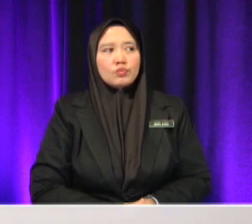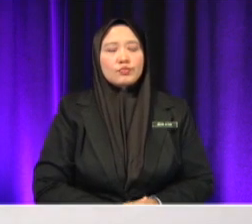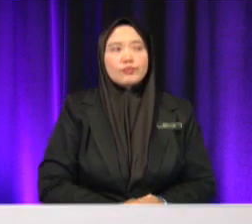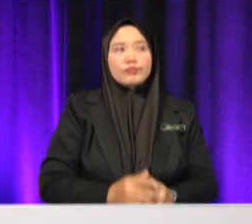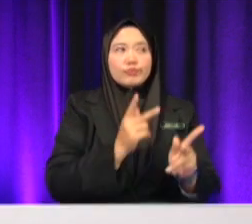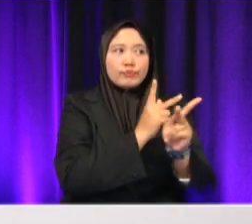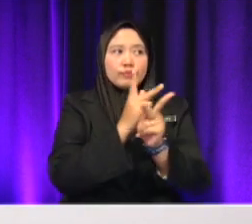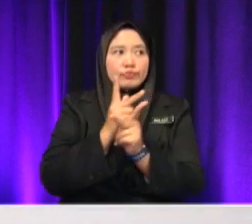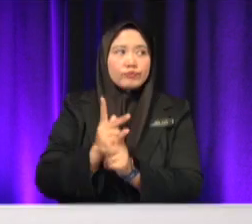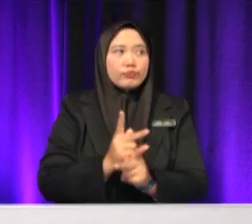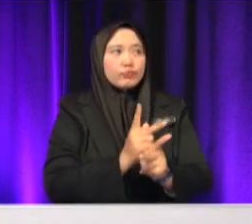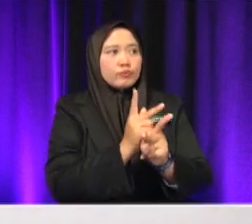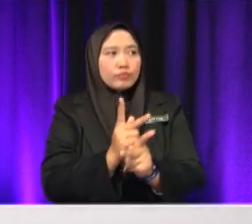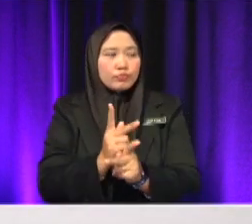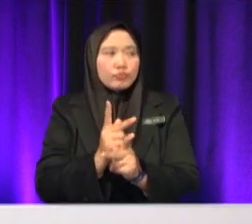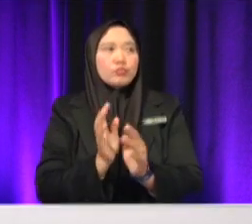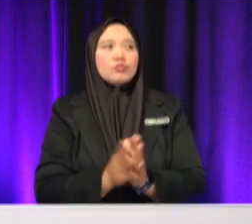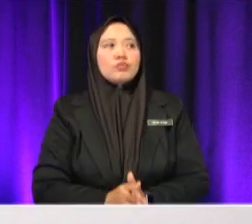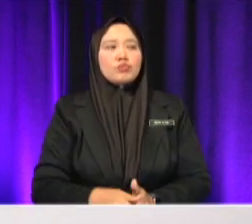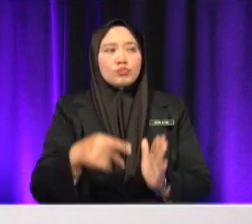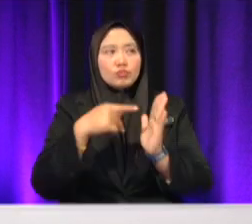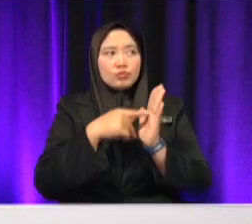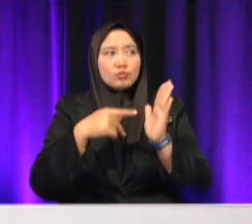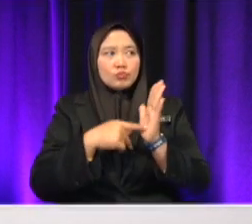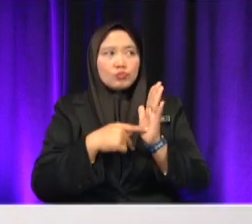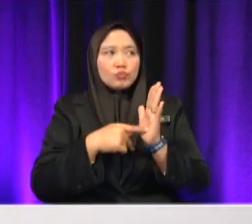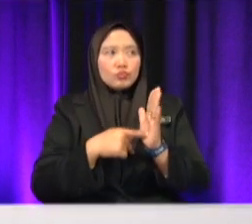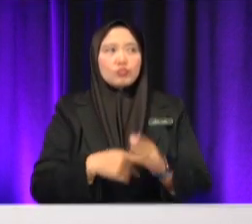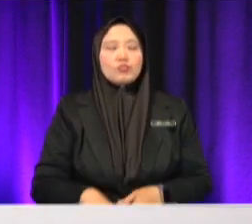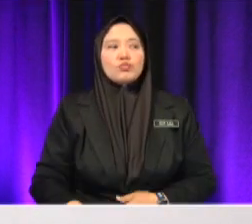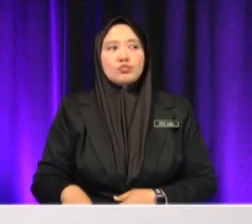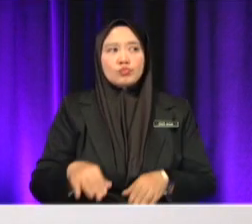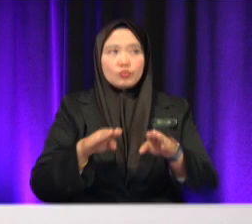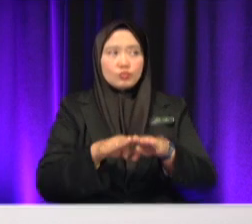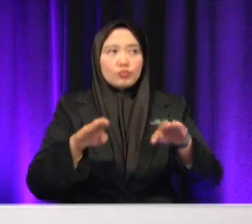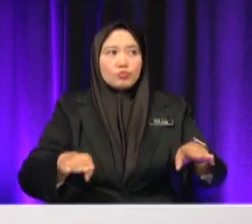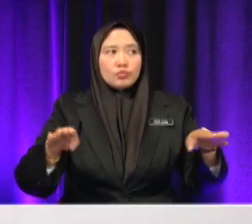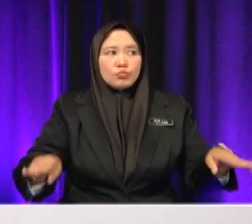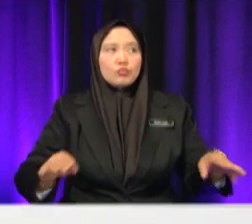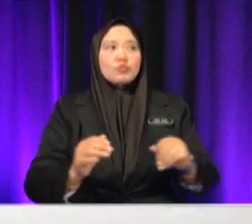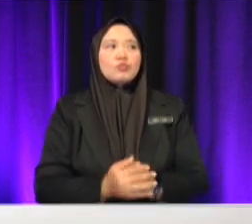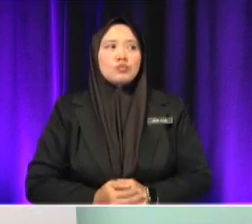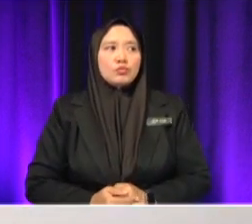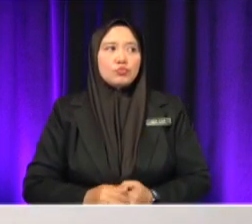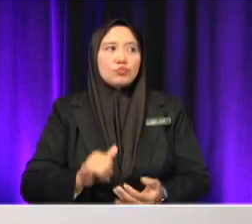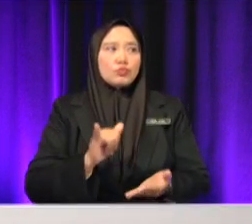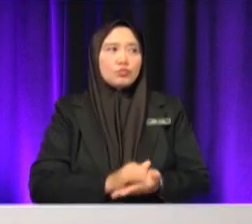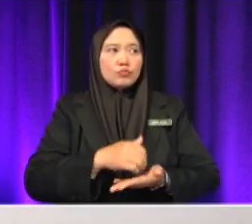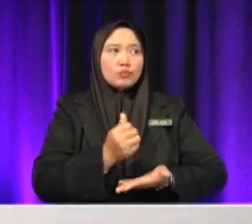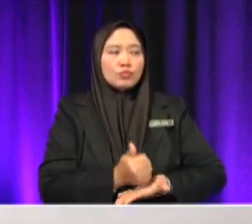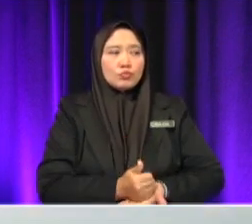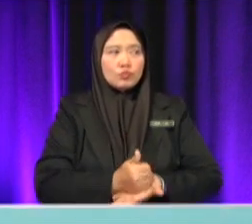So okay, that's you have a good eye. The logo is of a child and an adult. So let's have a look at the